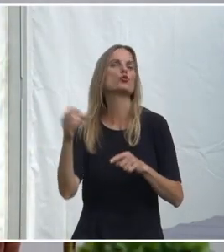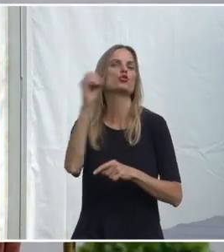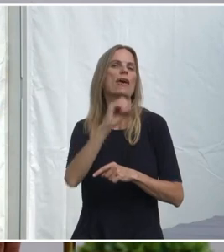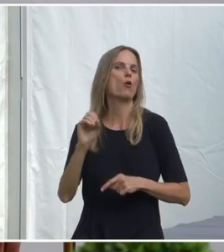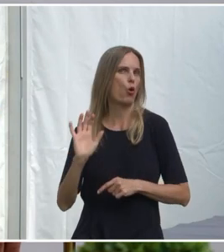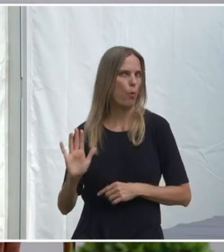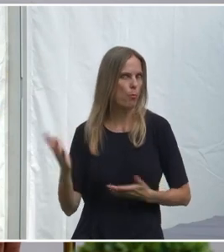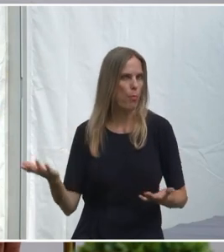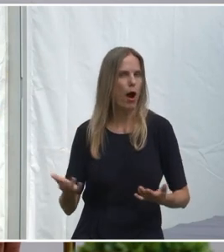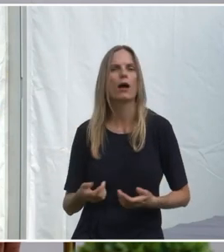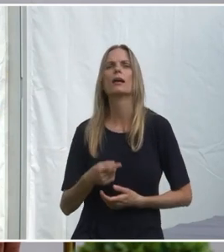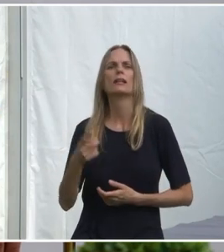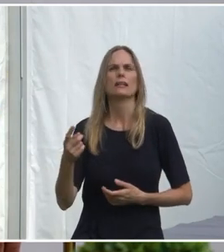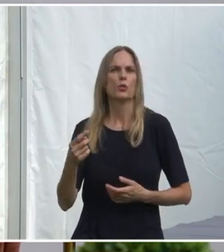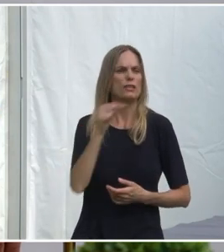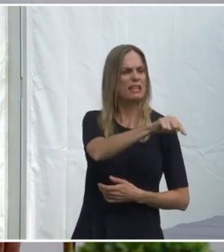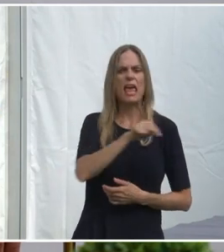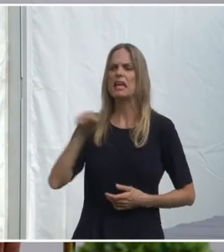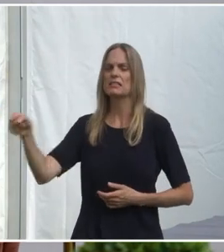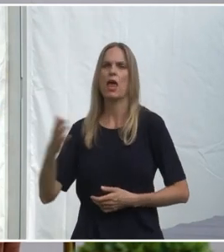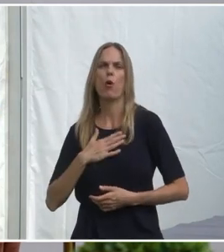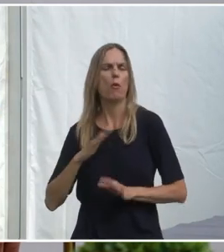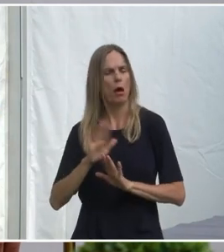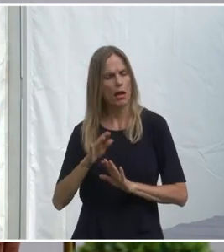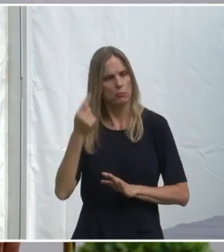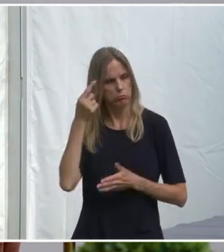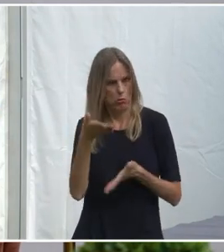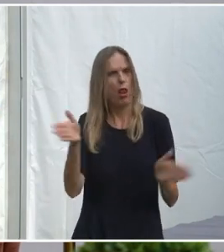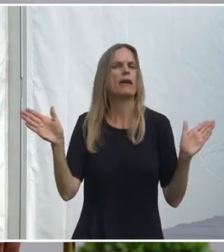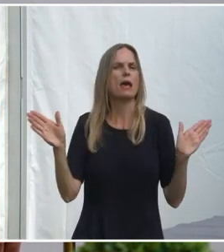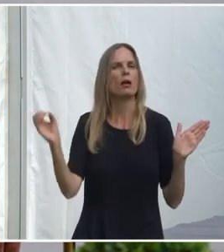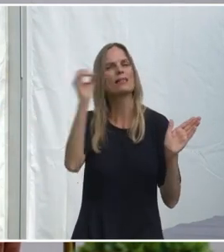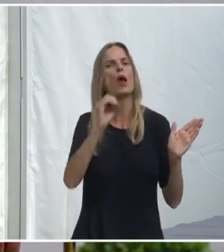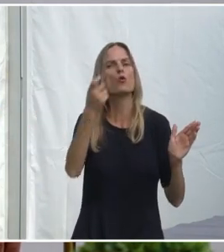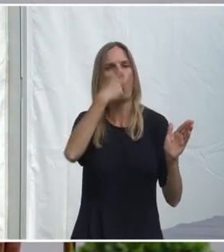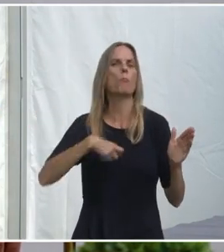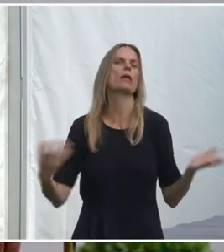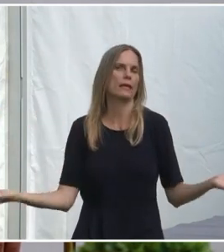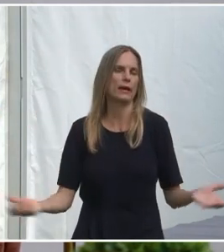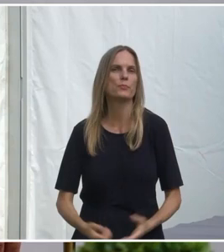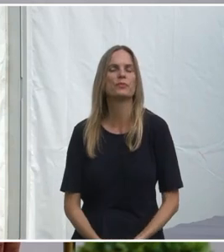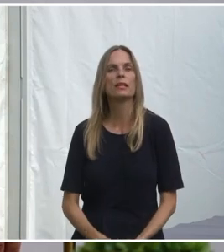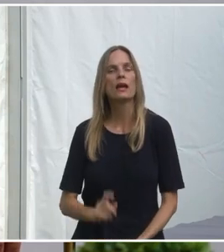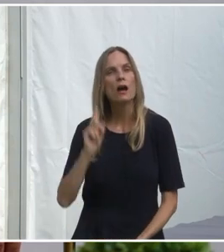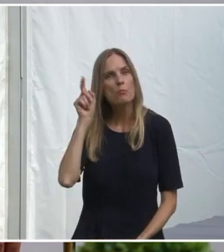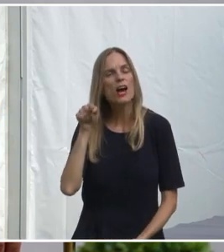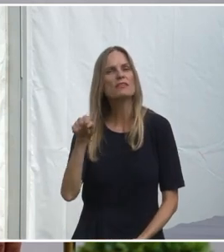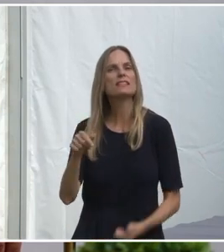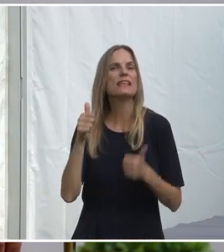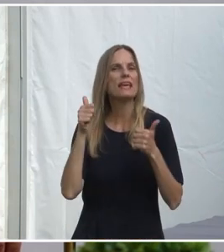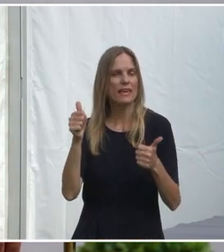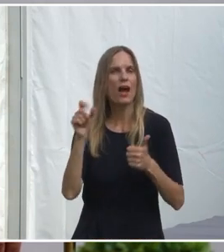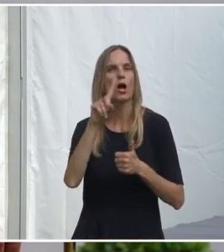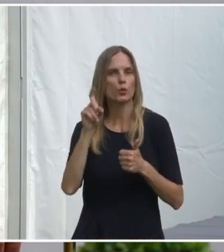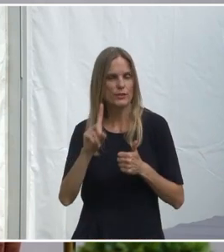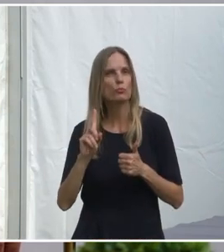that I am one or the other one. They think much wider. And I think it's a good question. But first I would say that sometimes